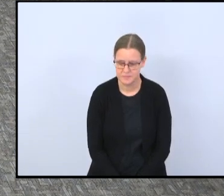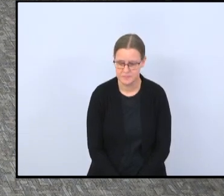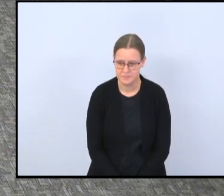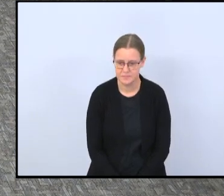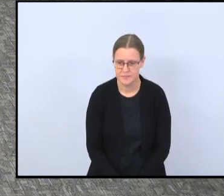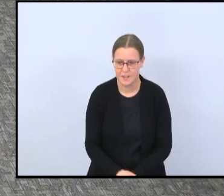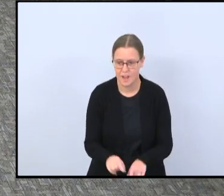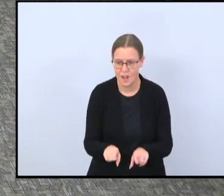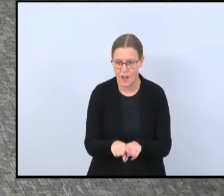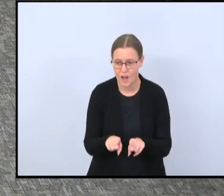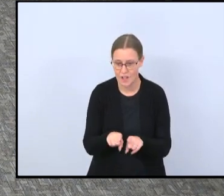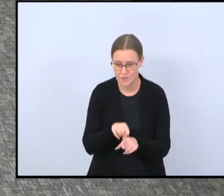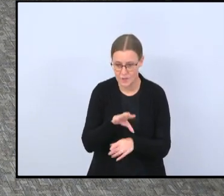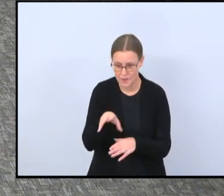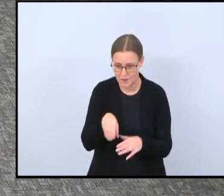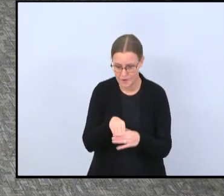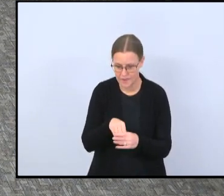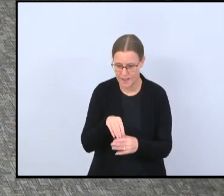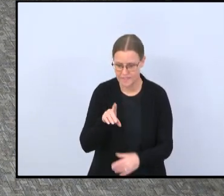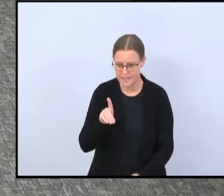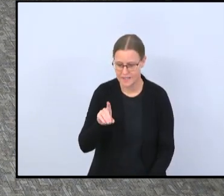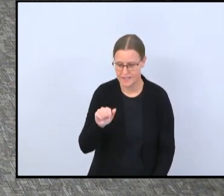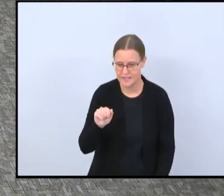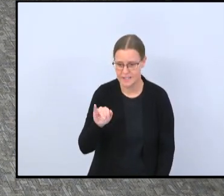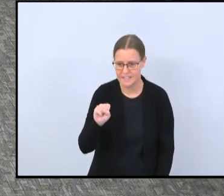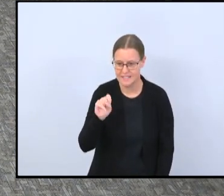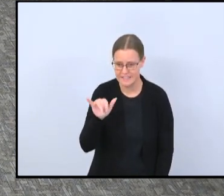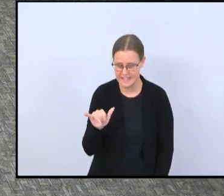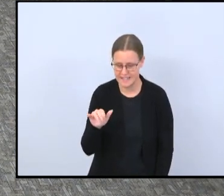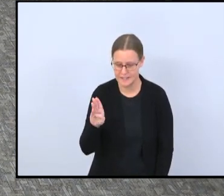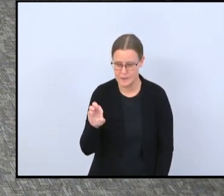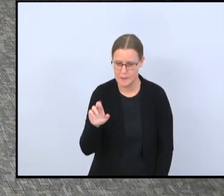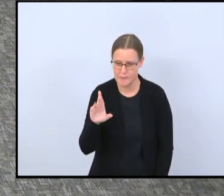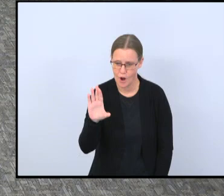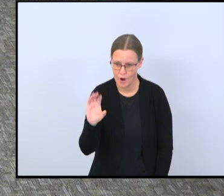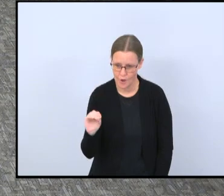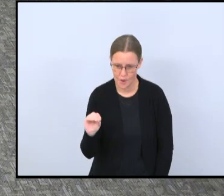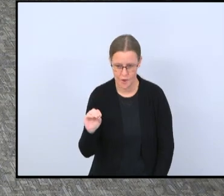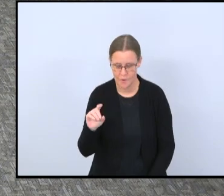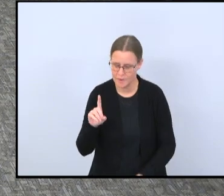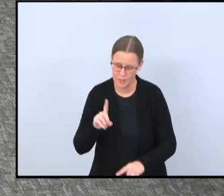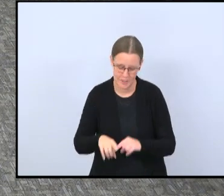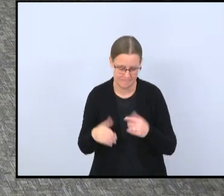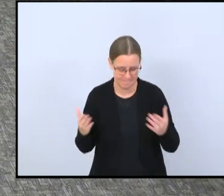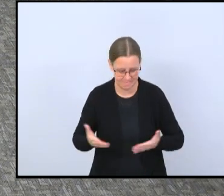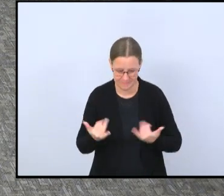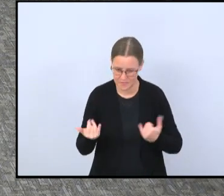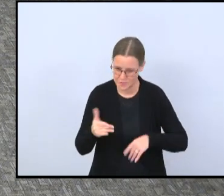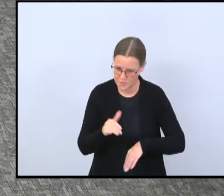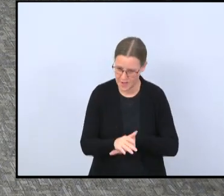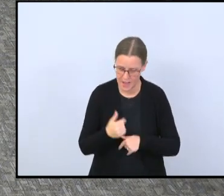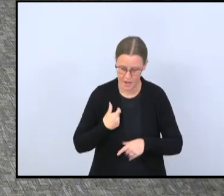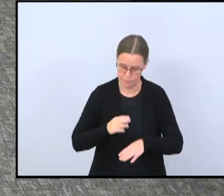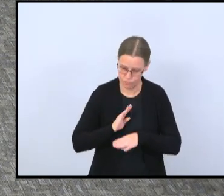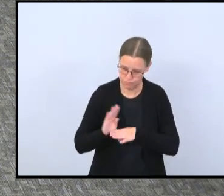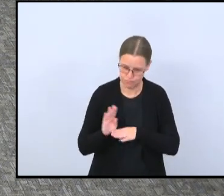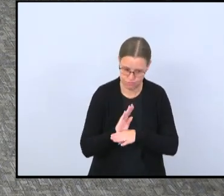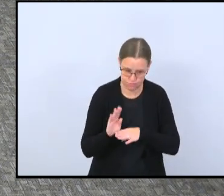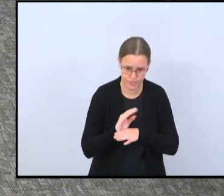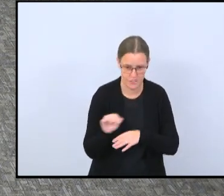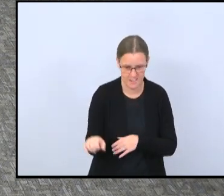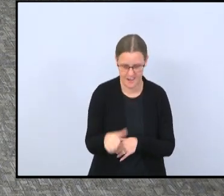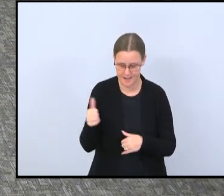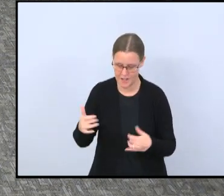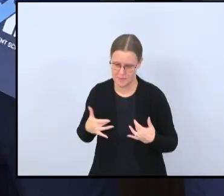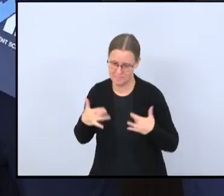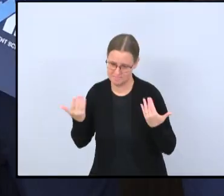Also part of this team was Daisy Barco, who could not be with us tonight. She is in multiple activities, so she is at another event